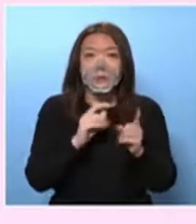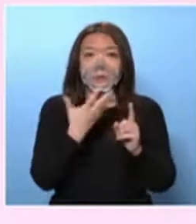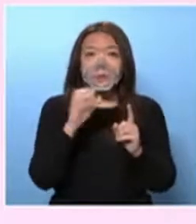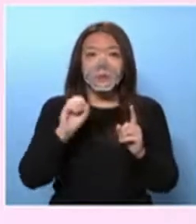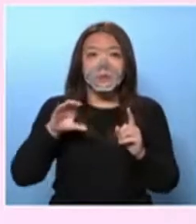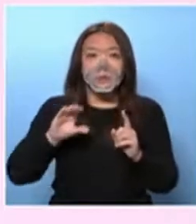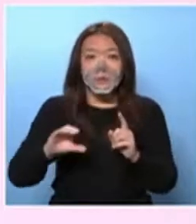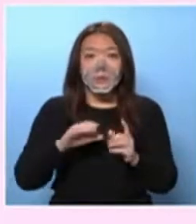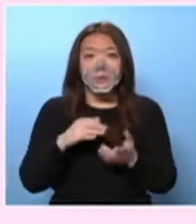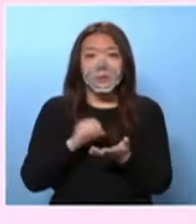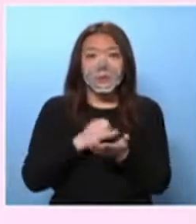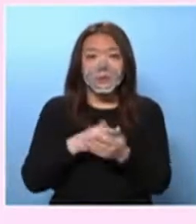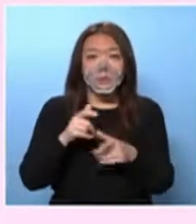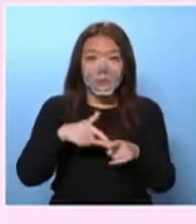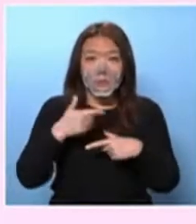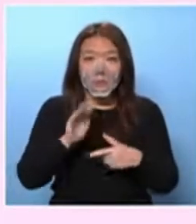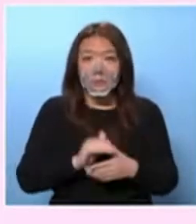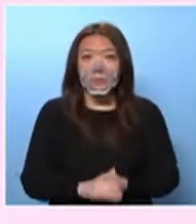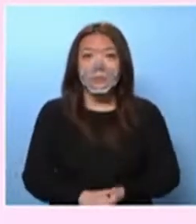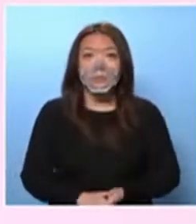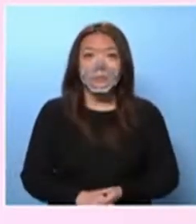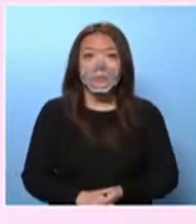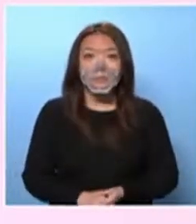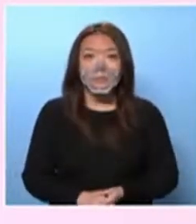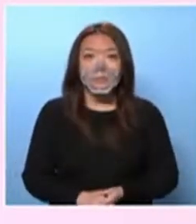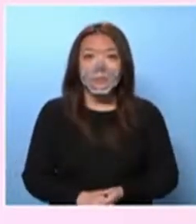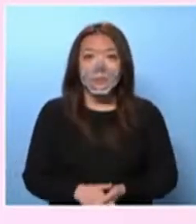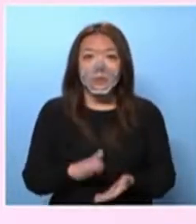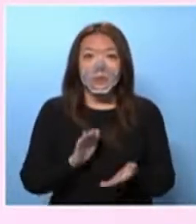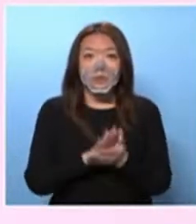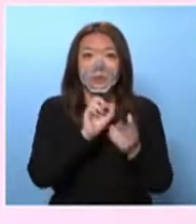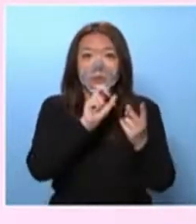of about 15 billion Hong Kong dollars per year.